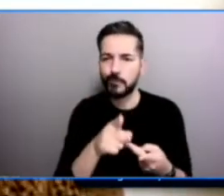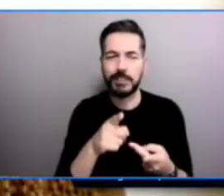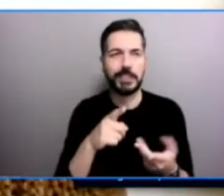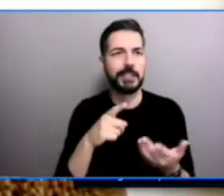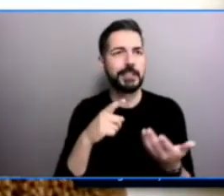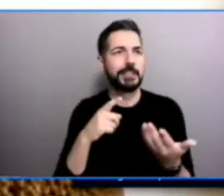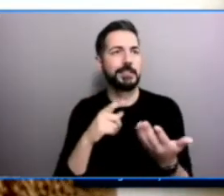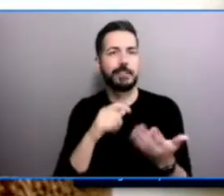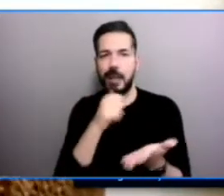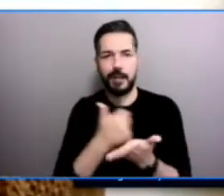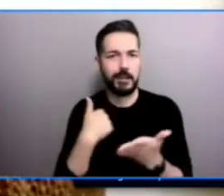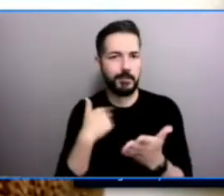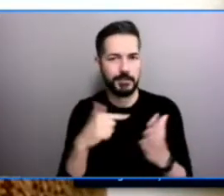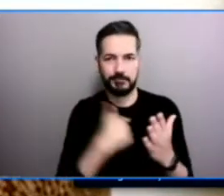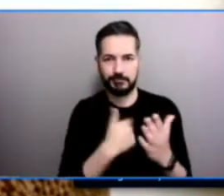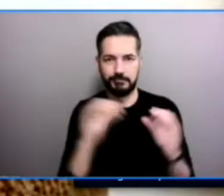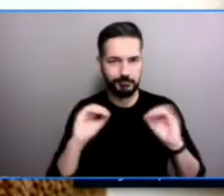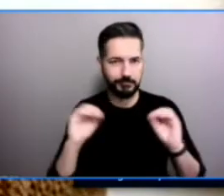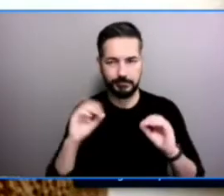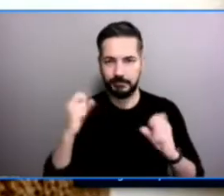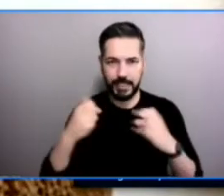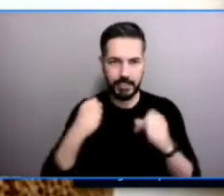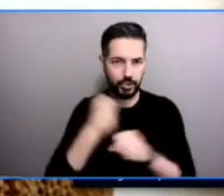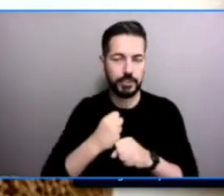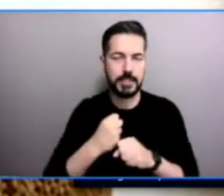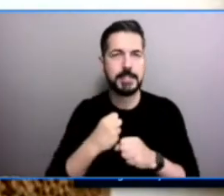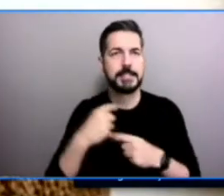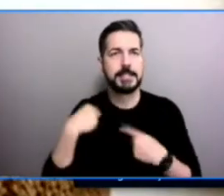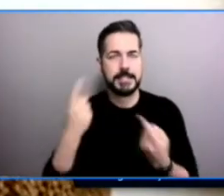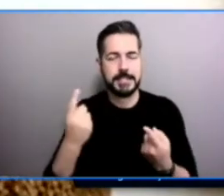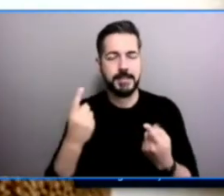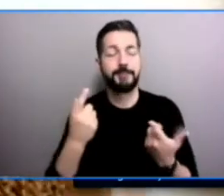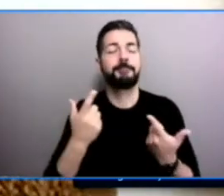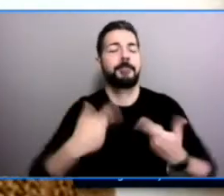Yeah, you know, I think that we've been working on paid leave in